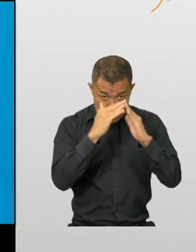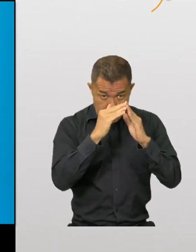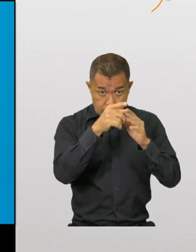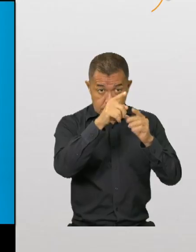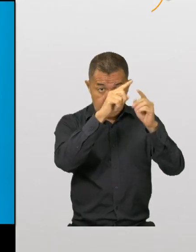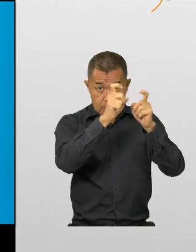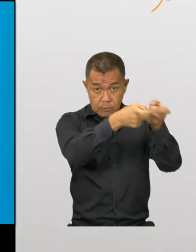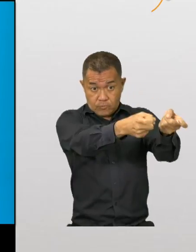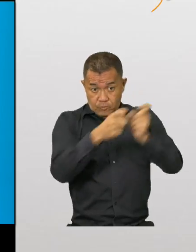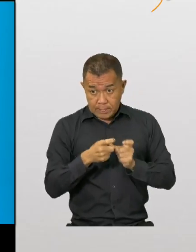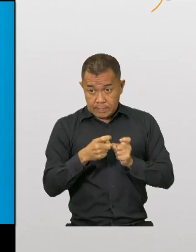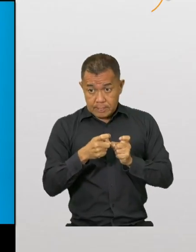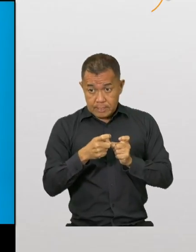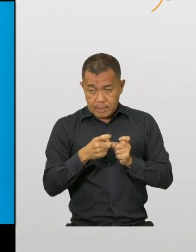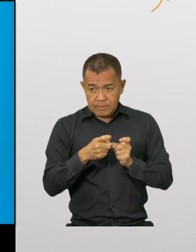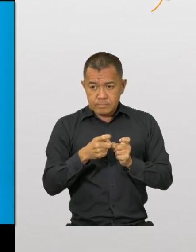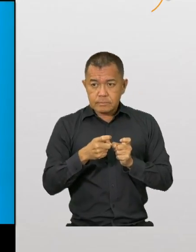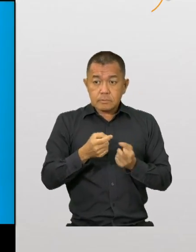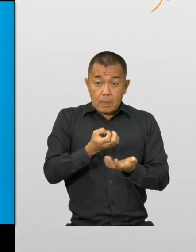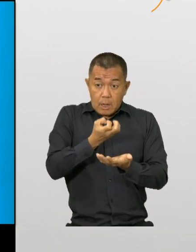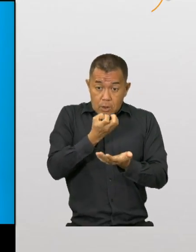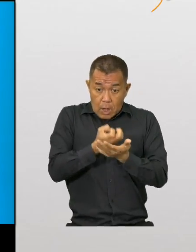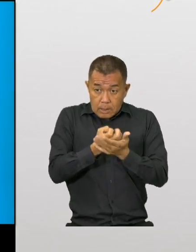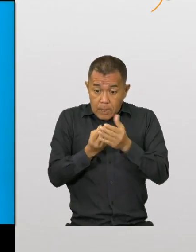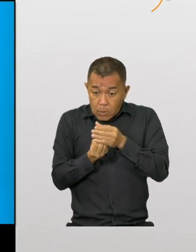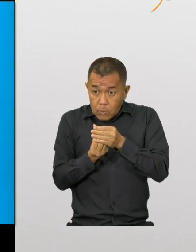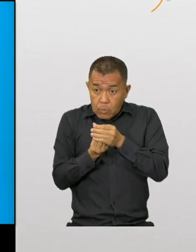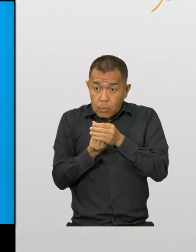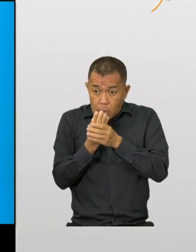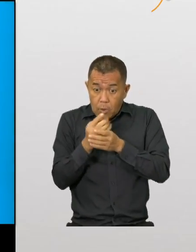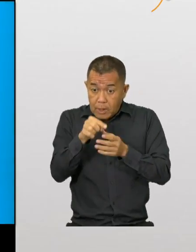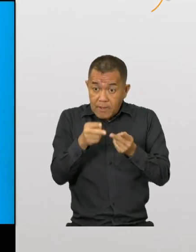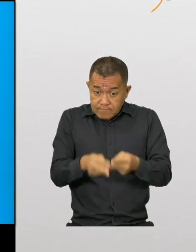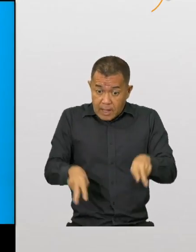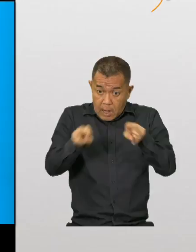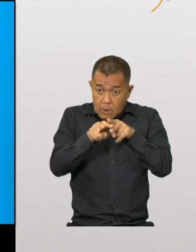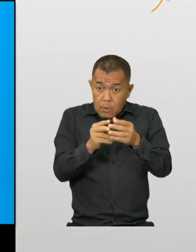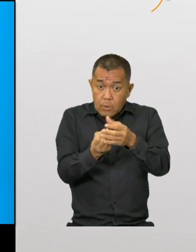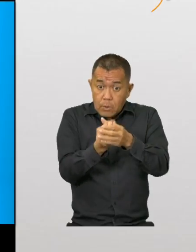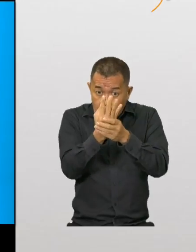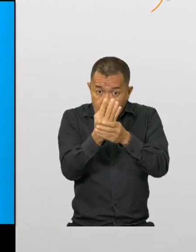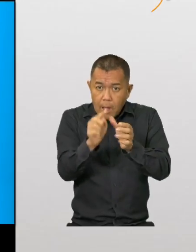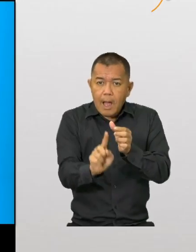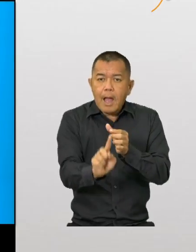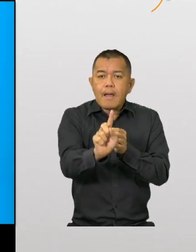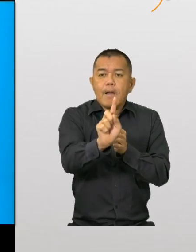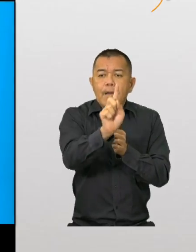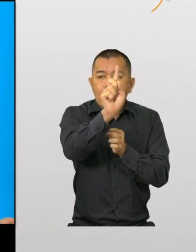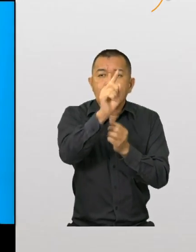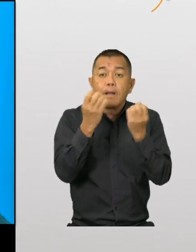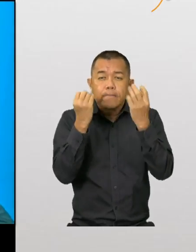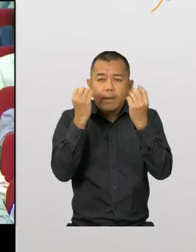And as long as our economy grows, the value of the flat will go up for many years, just not as dramatically.